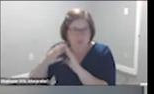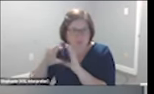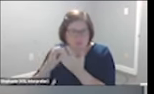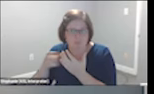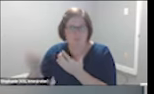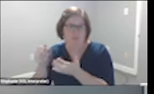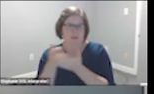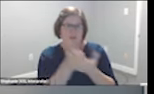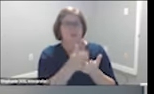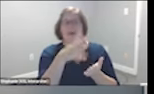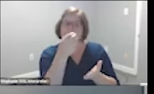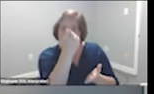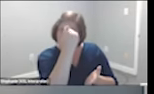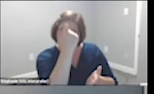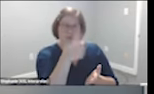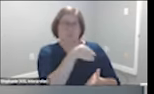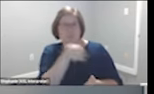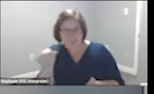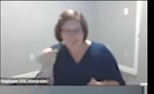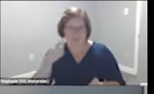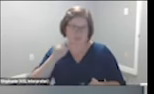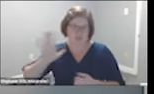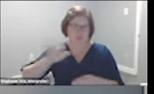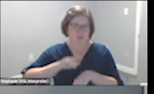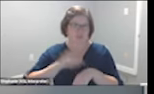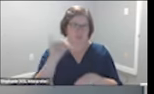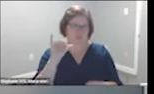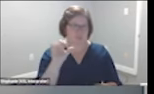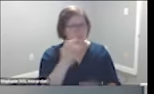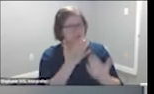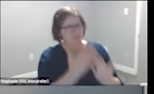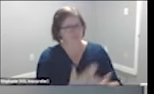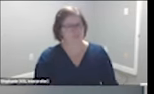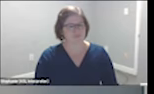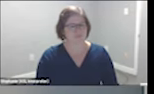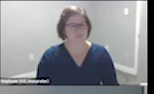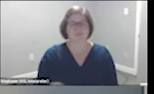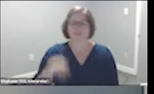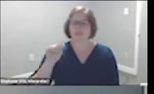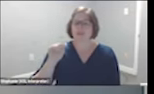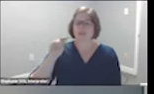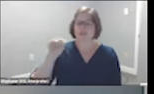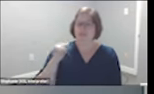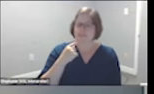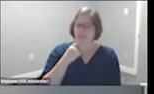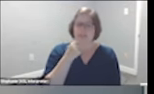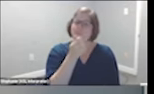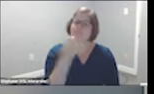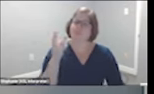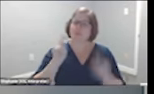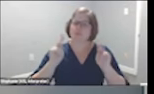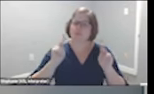course, pay them for the time and the effort that they go through. Thank you so much. I do see we have some hands raised, so I'm going to go ahead and call